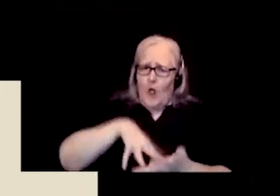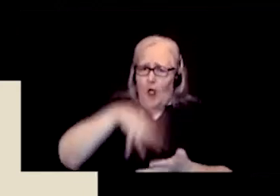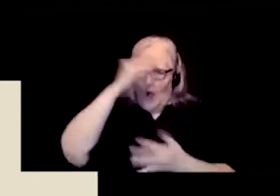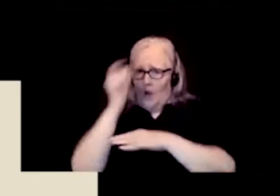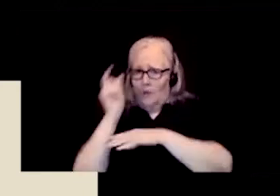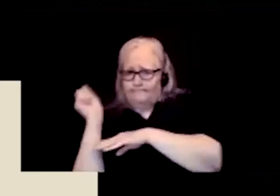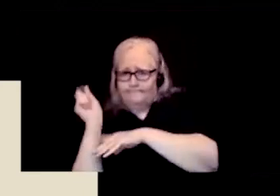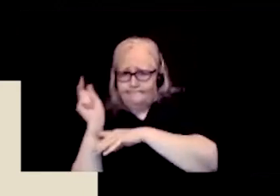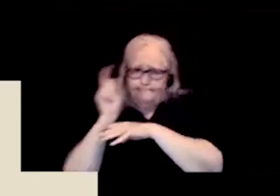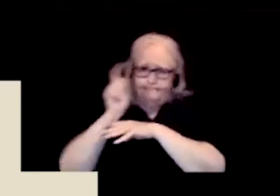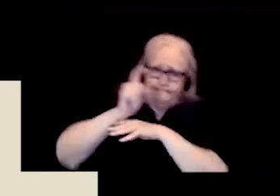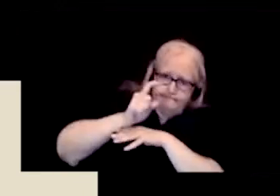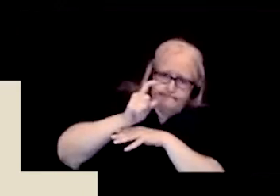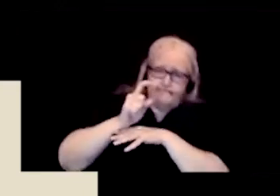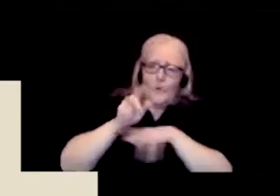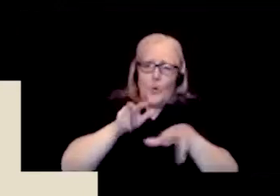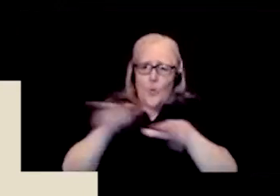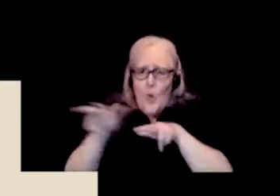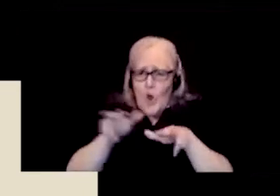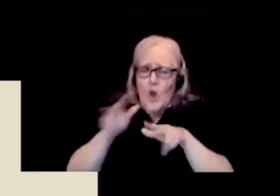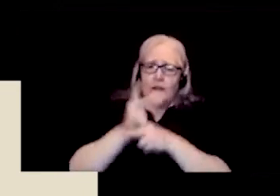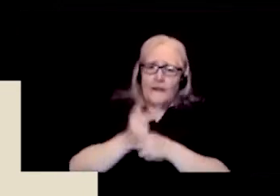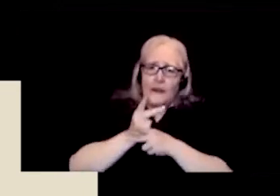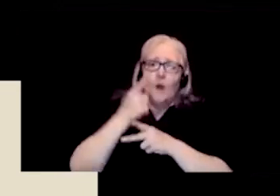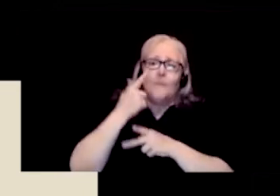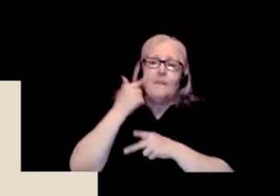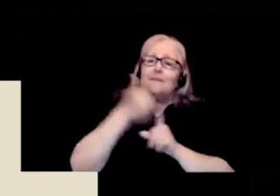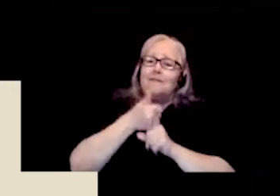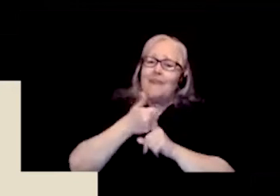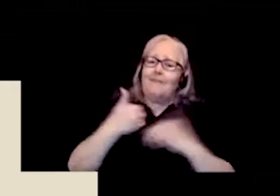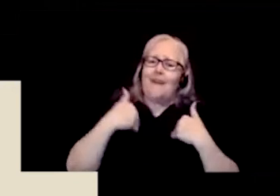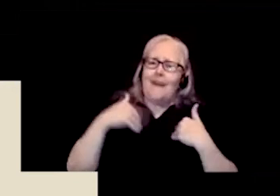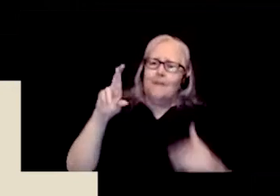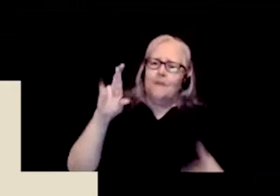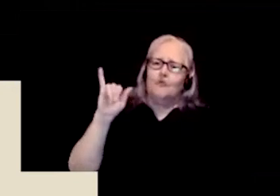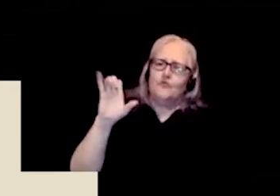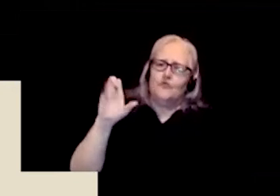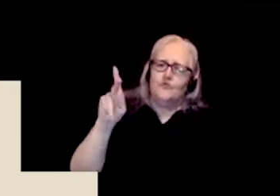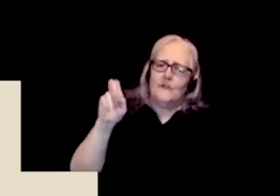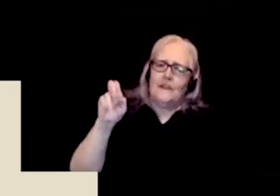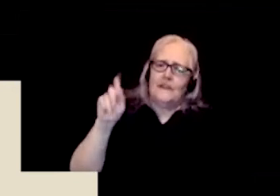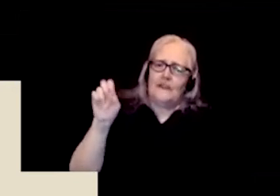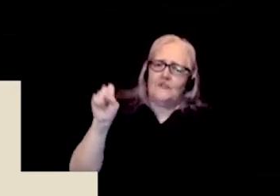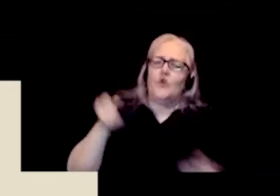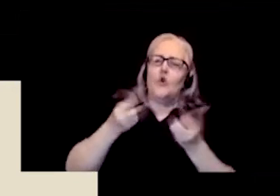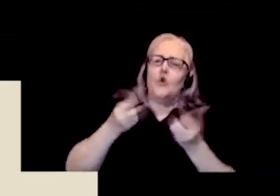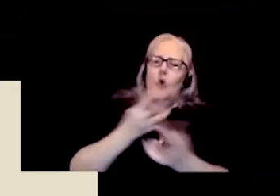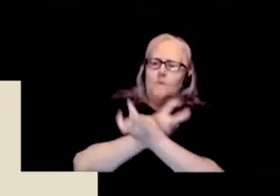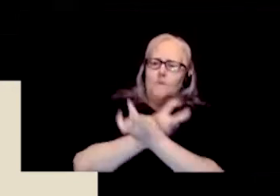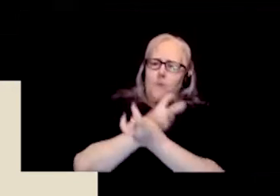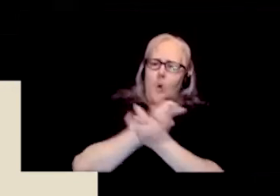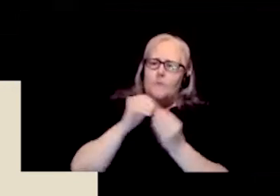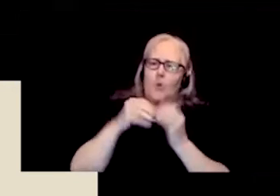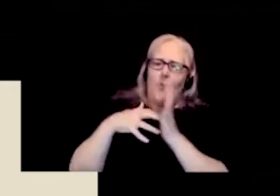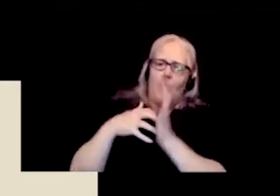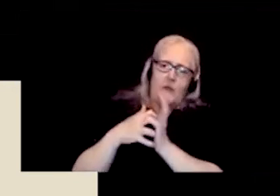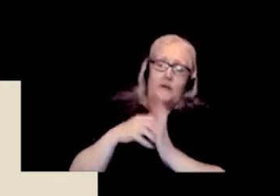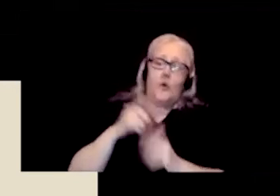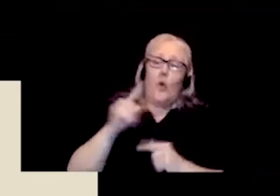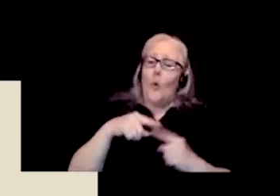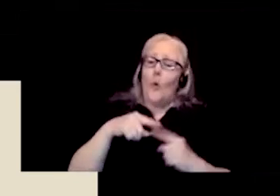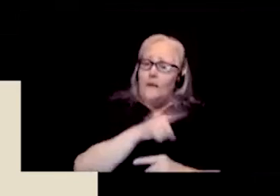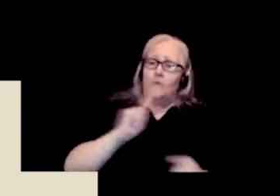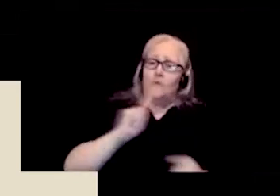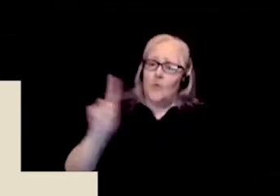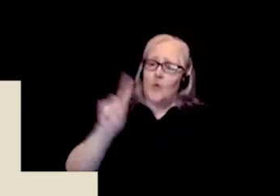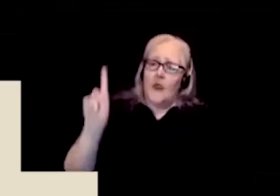care owing to rickets, which had weakened his bones. At 18 months old, his mother was unable to continue to care